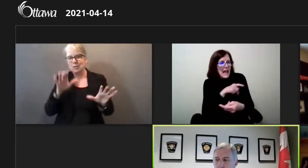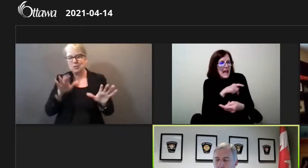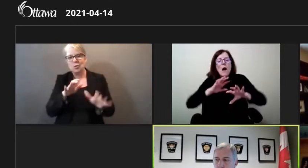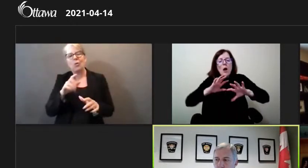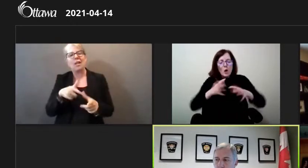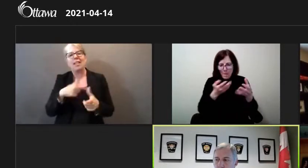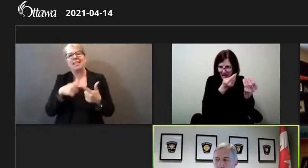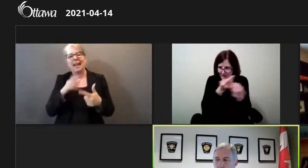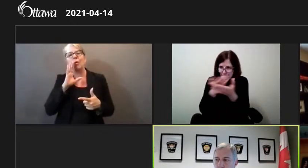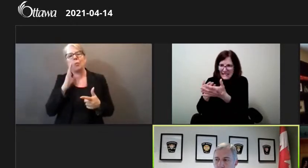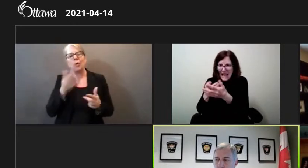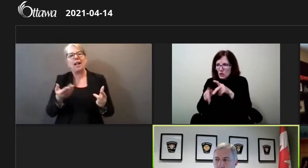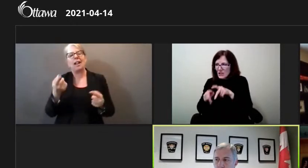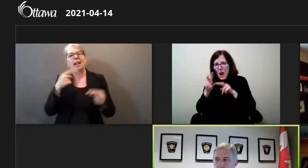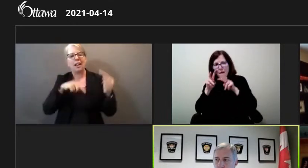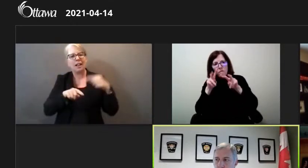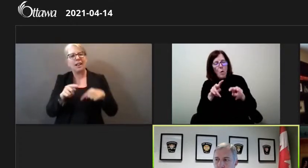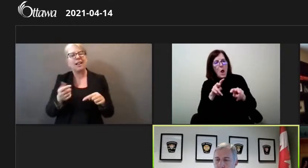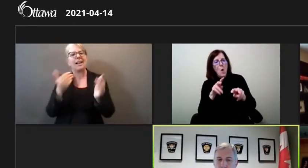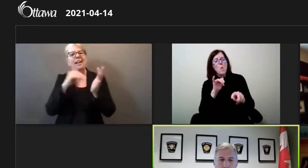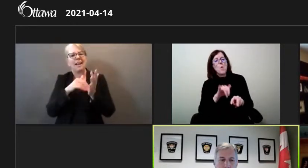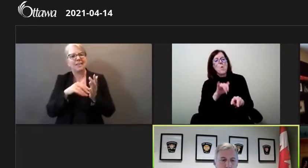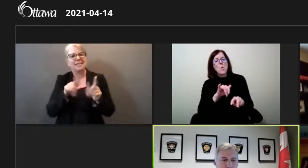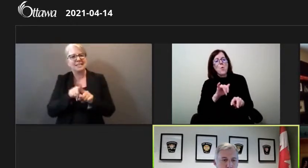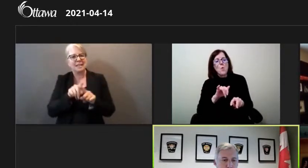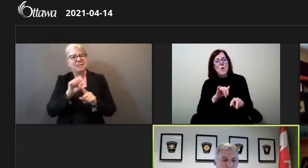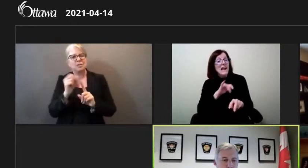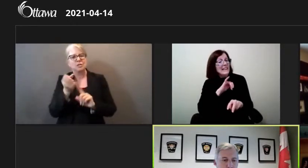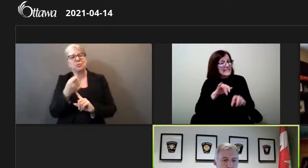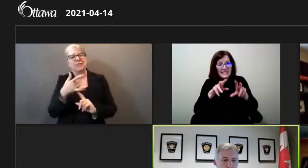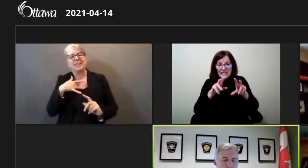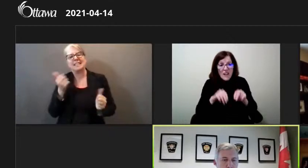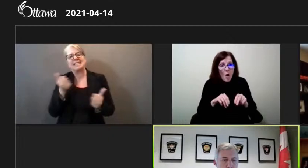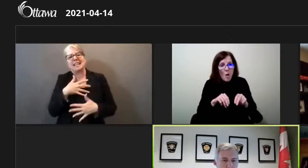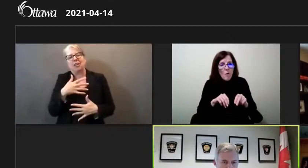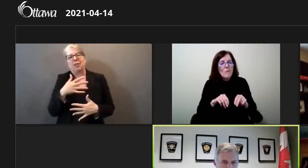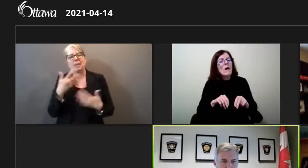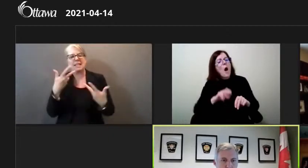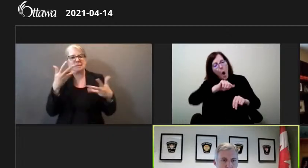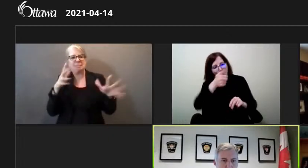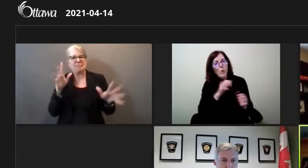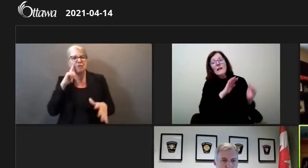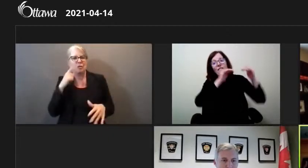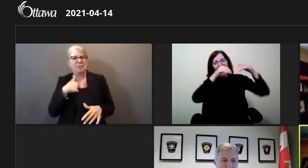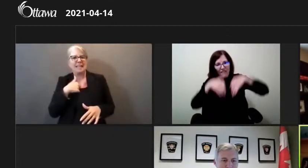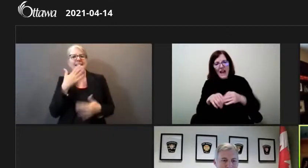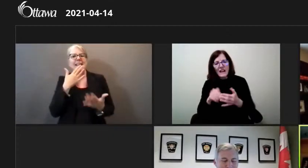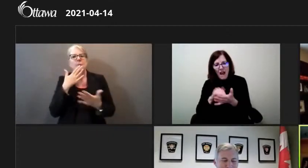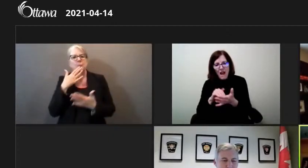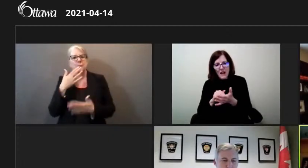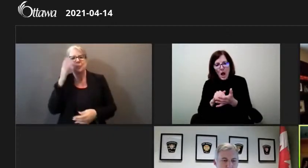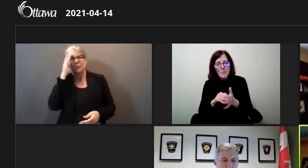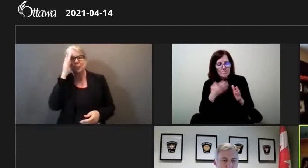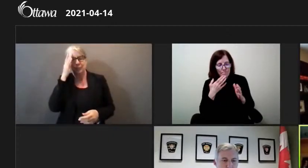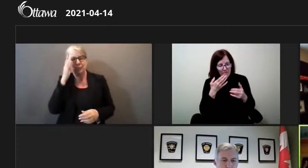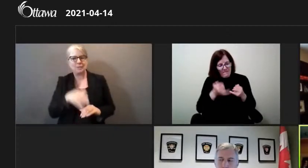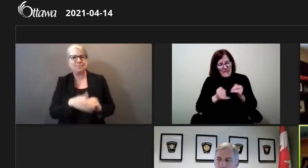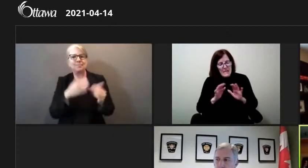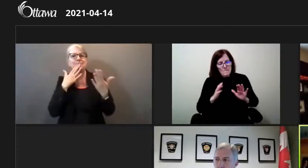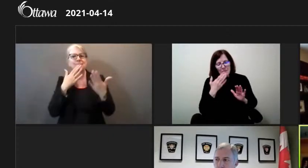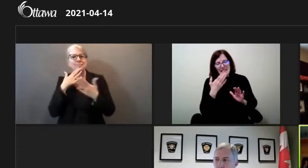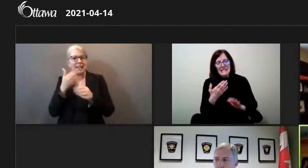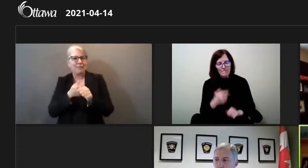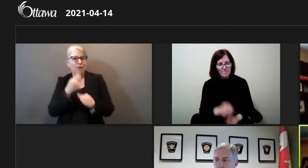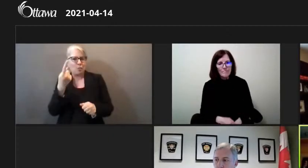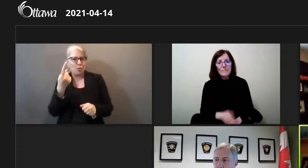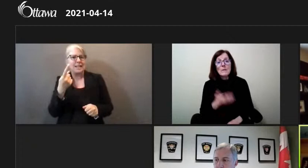the situation, and I find that very scary. So that's it for me, but thank you. Thank you. And thank everybody